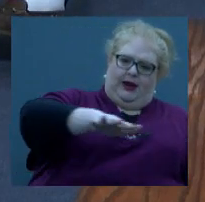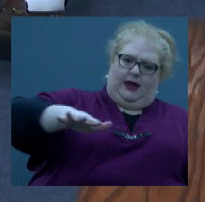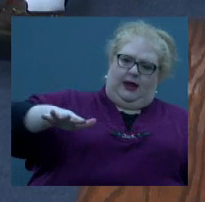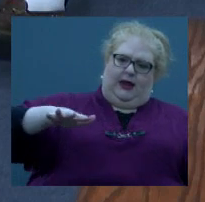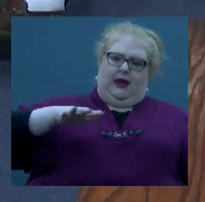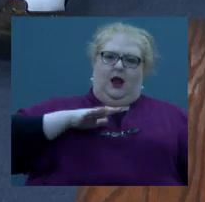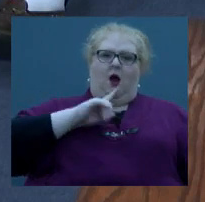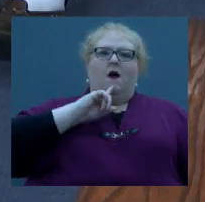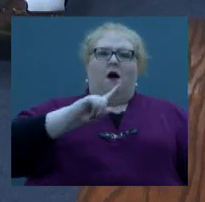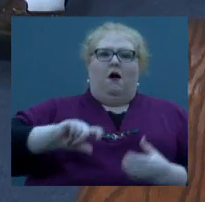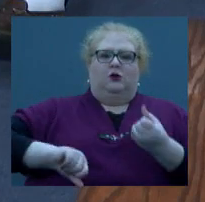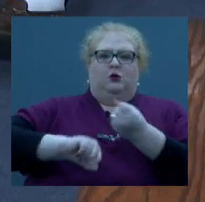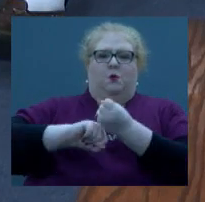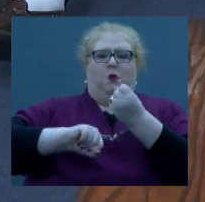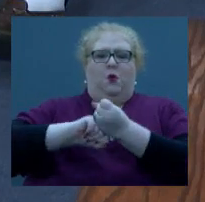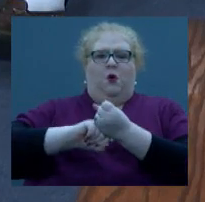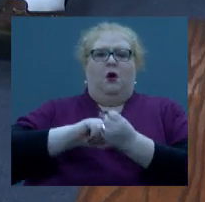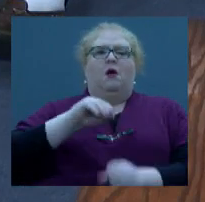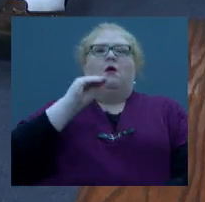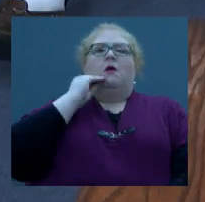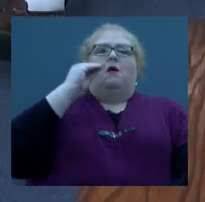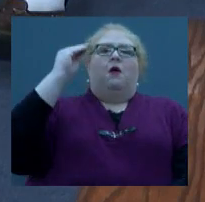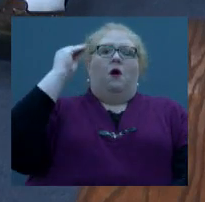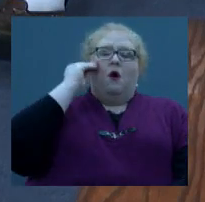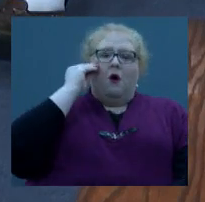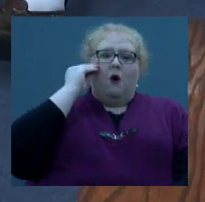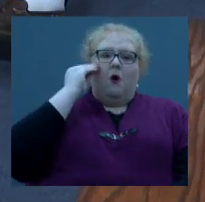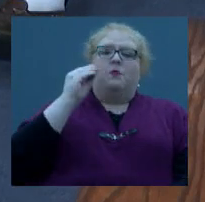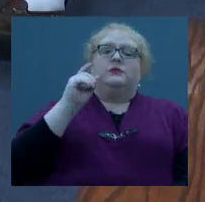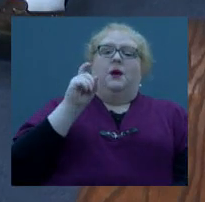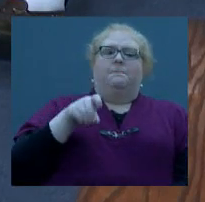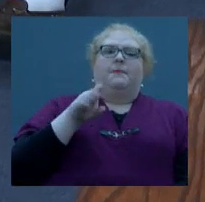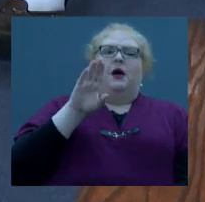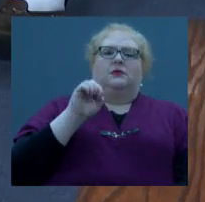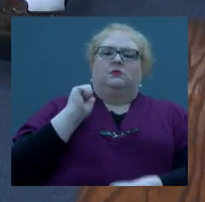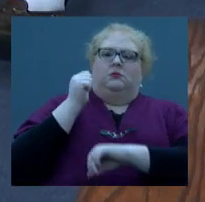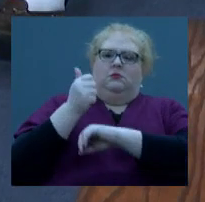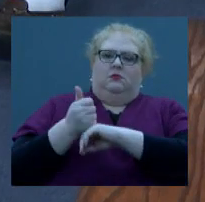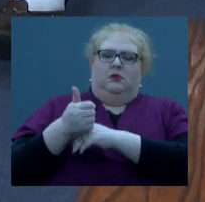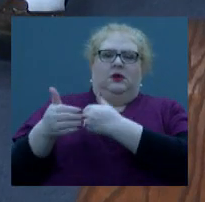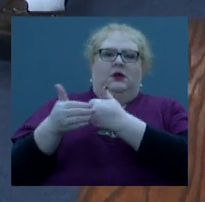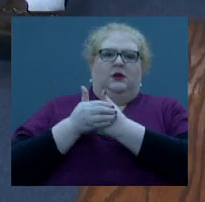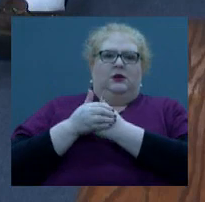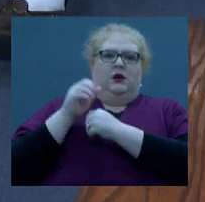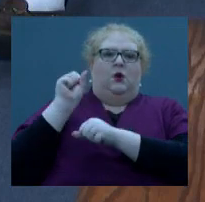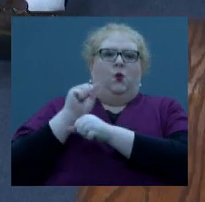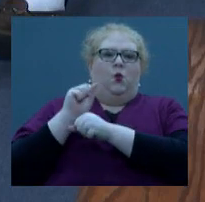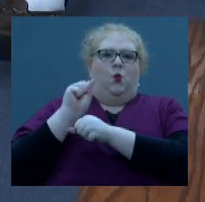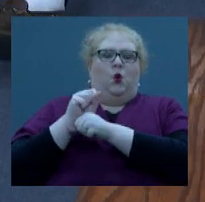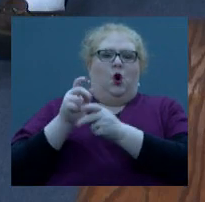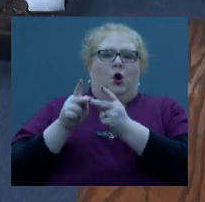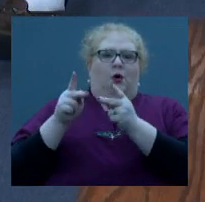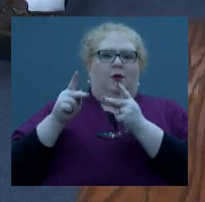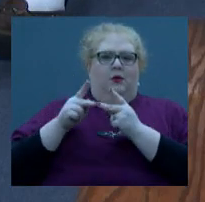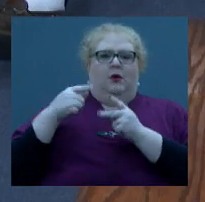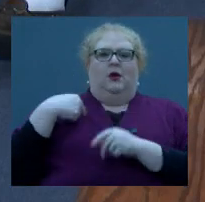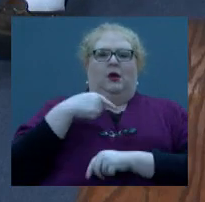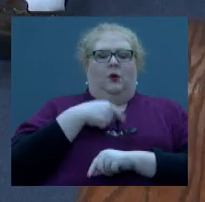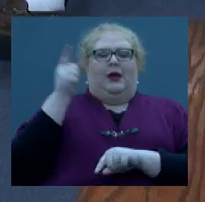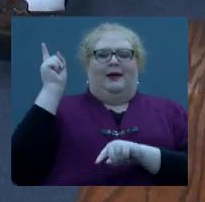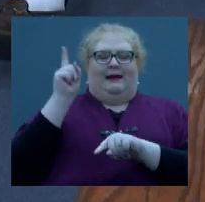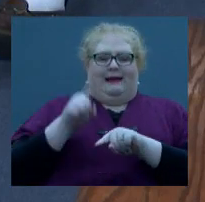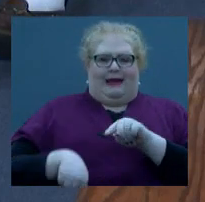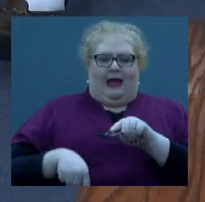home places must be placed near workplaces. We can't stand the urban